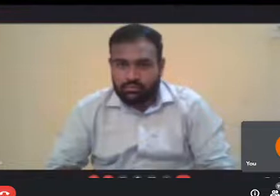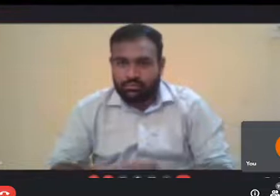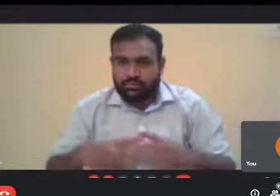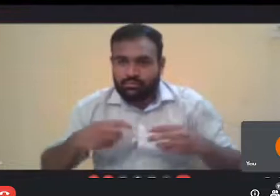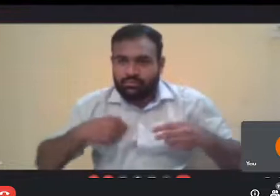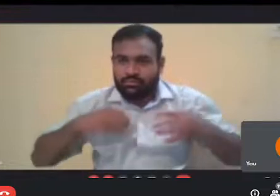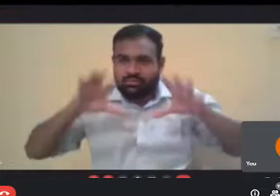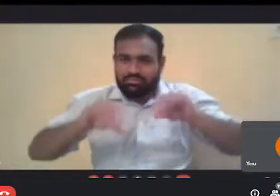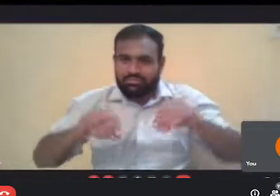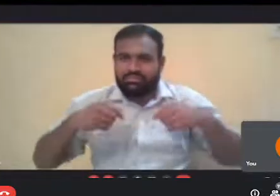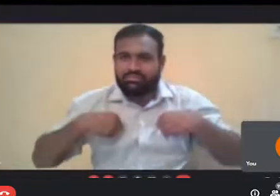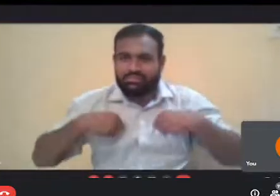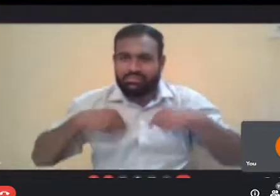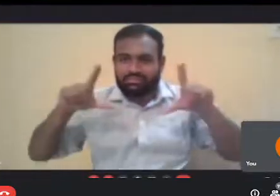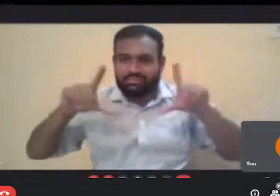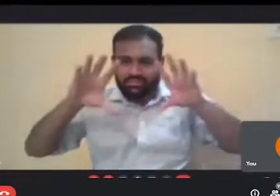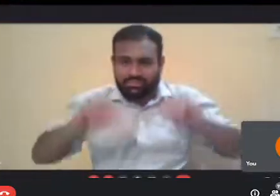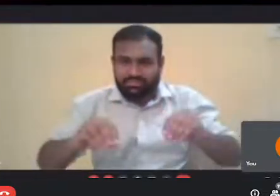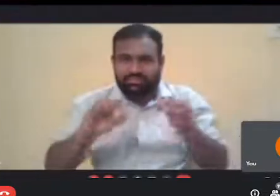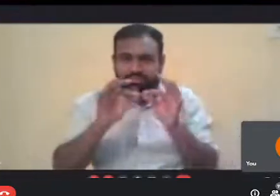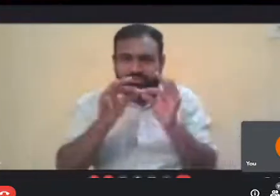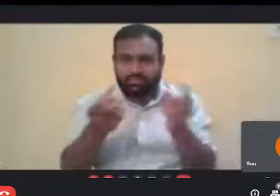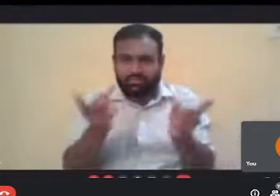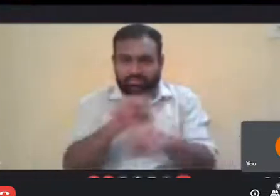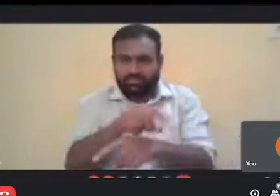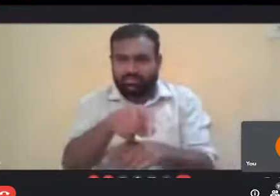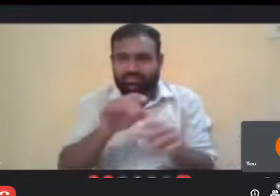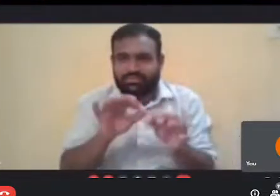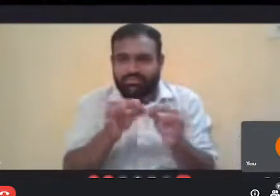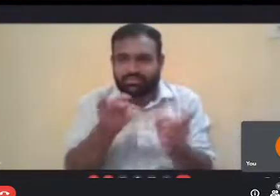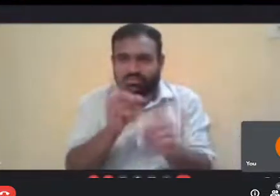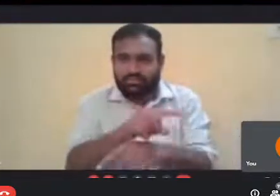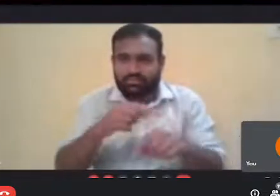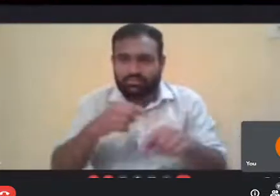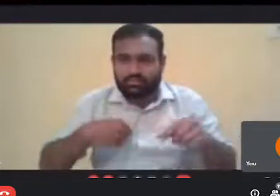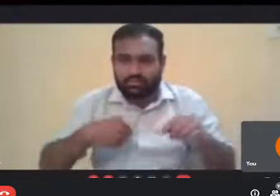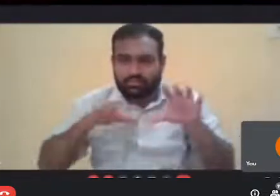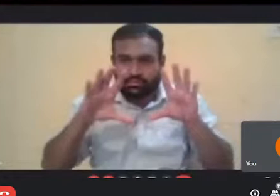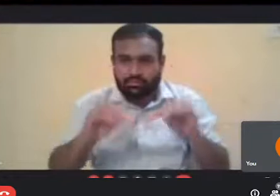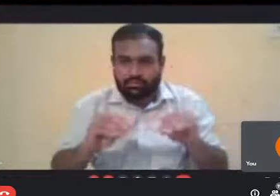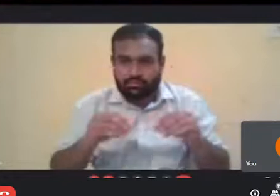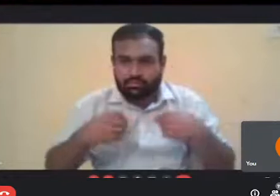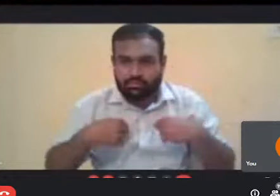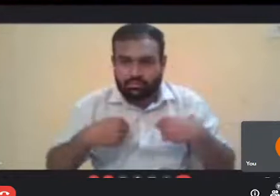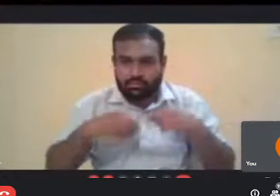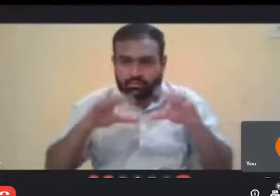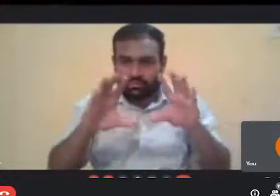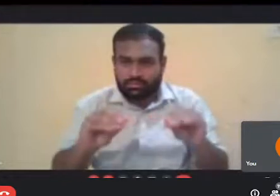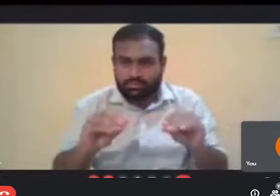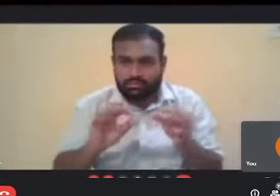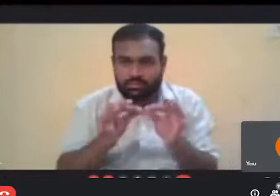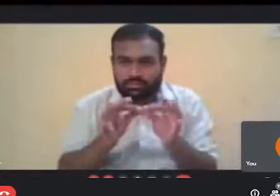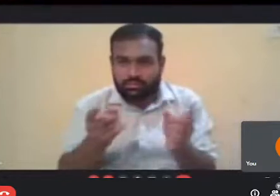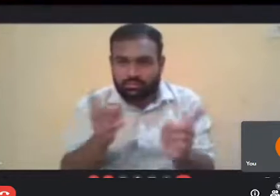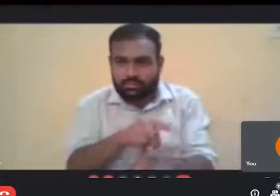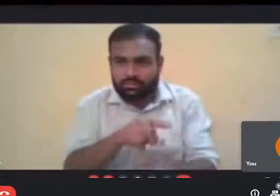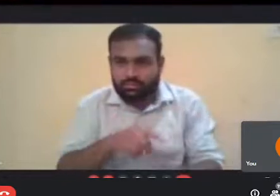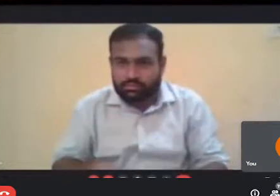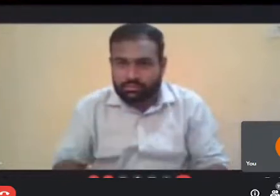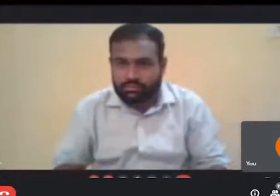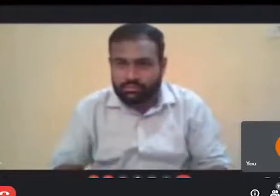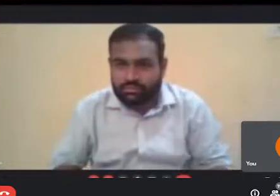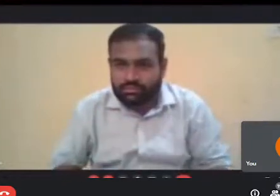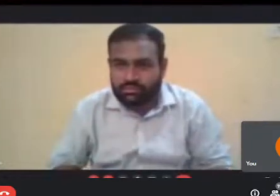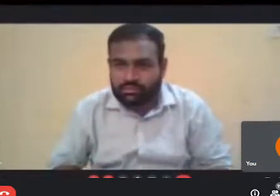Uma, and everybody at CIIL. Nirav and Deepu are still here, so they will answer your further questions. Thank